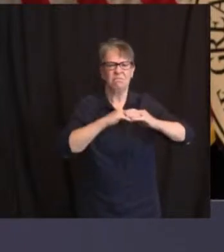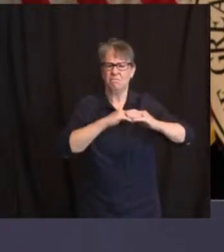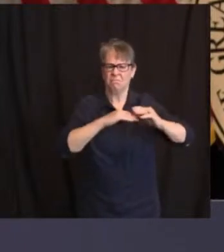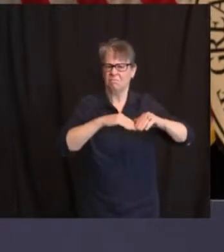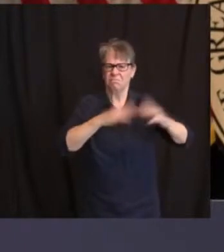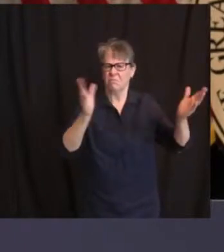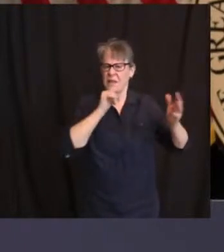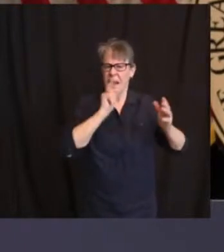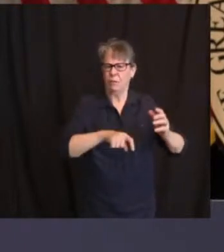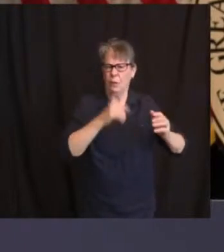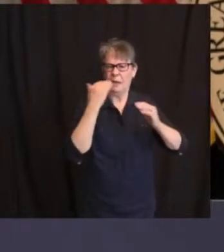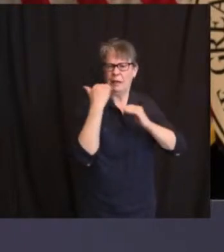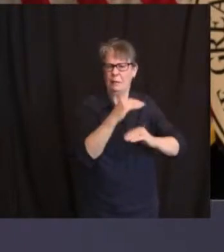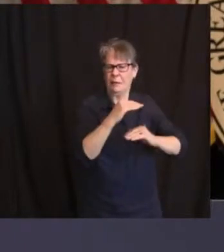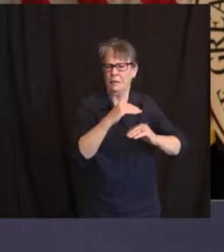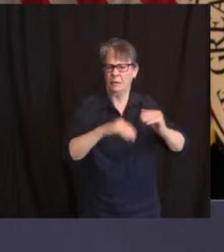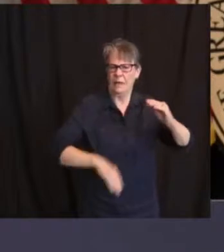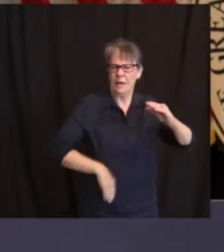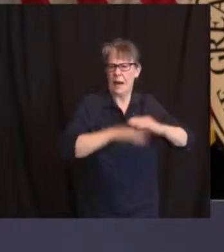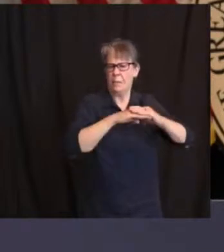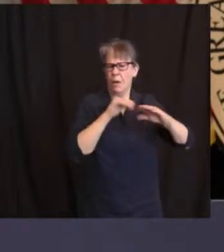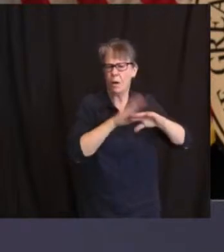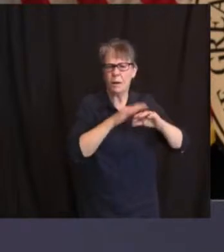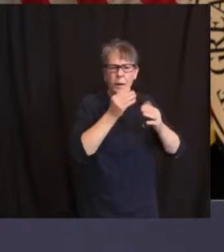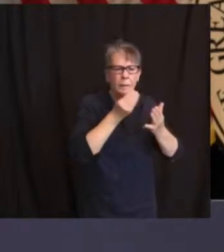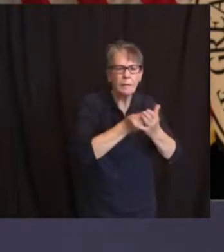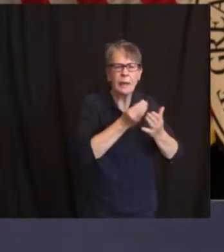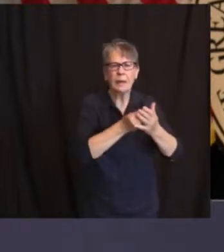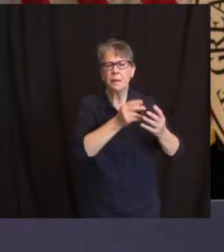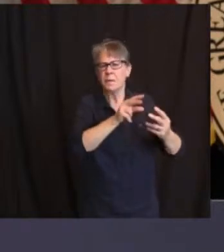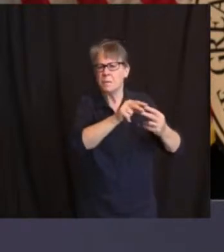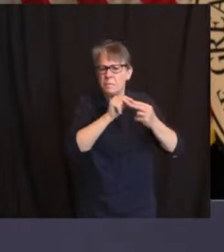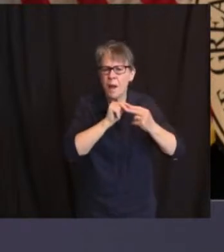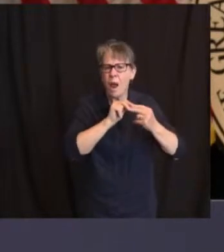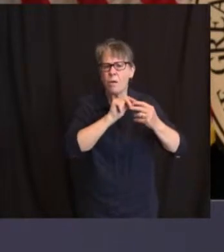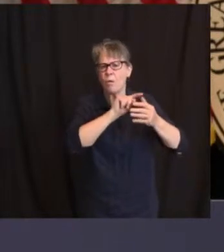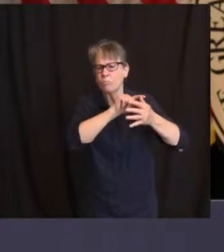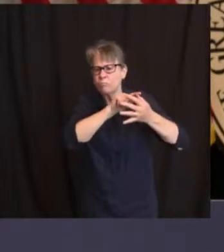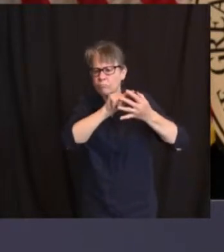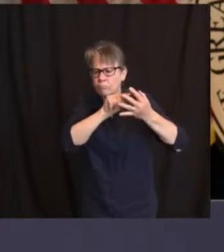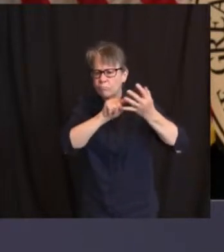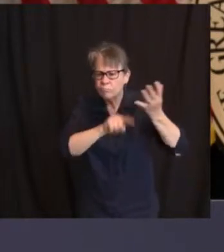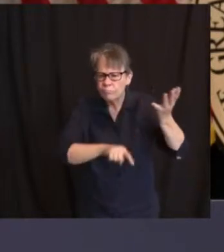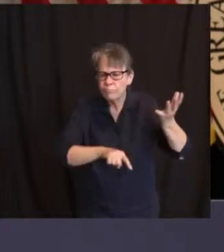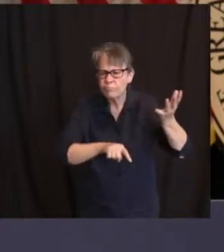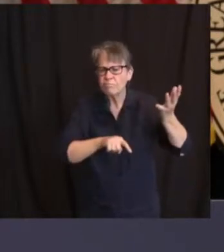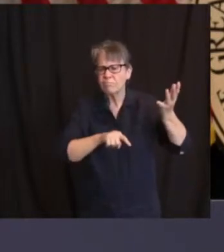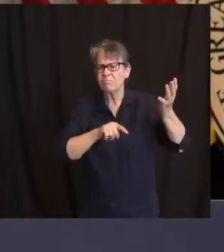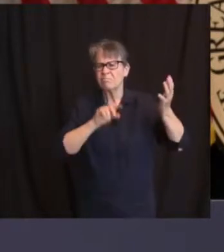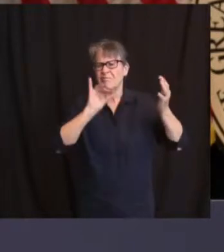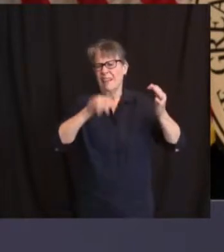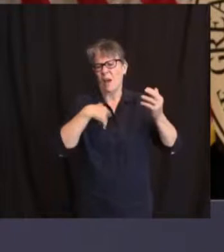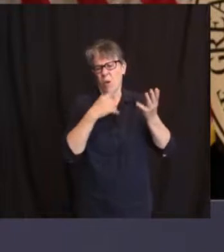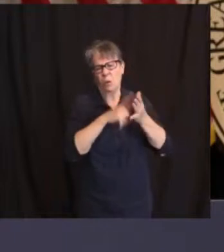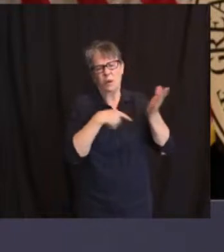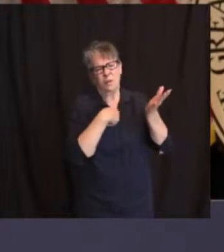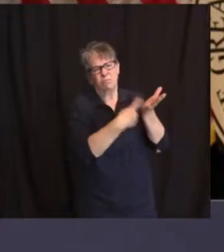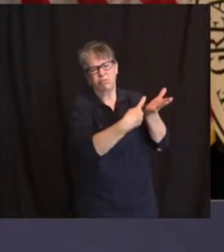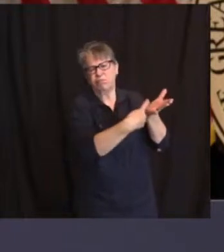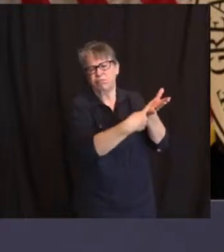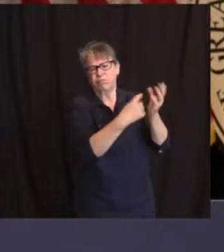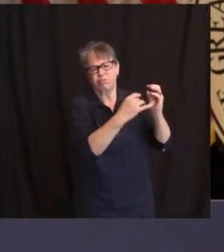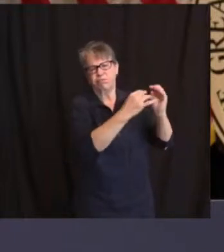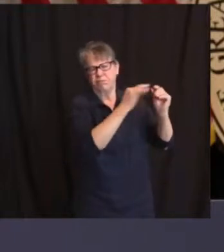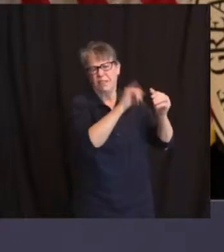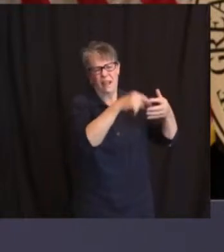in both respects. Thank you. Hello, ma'am. Hold on one sec. Okay. Question